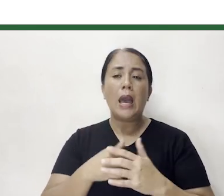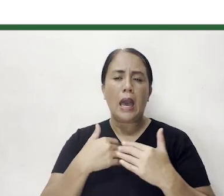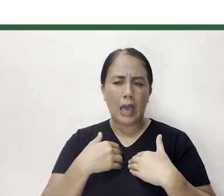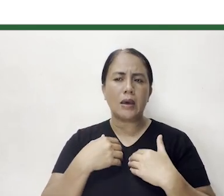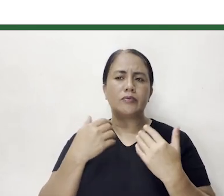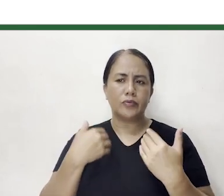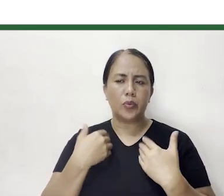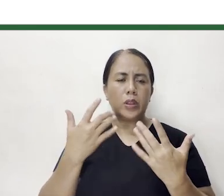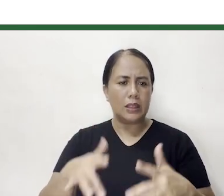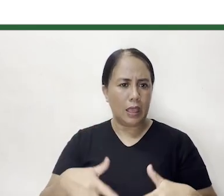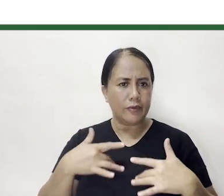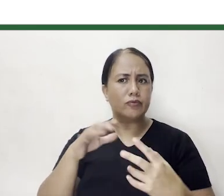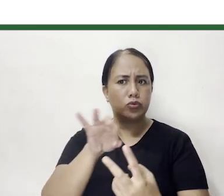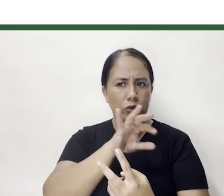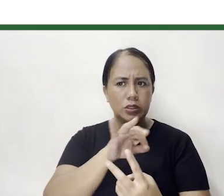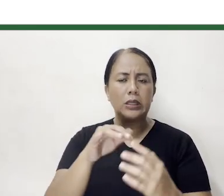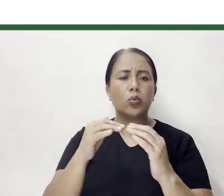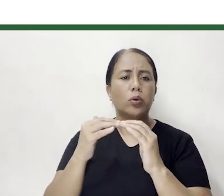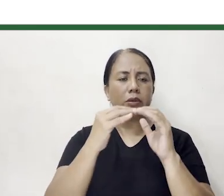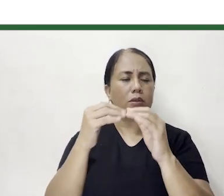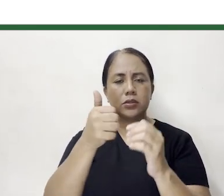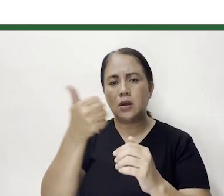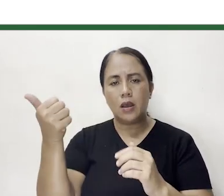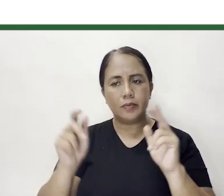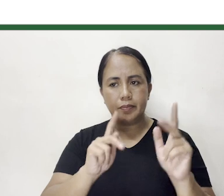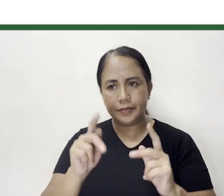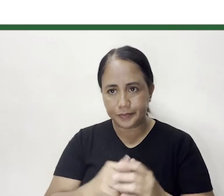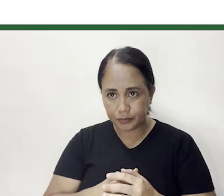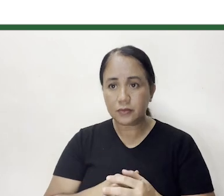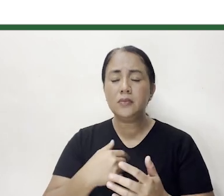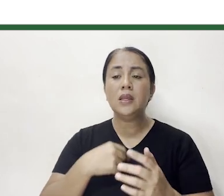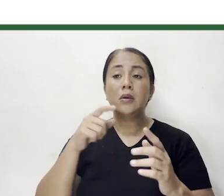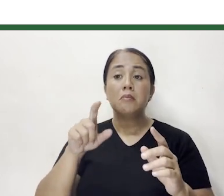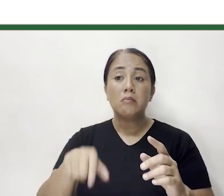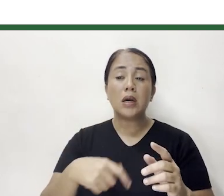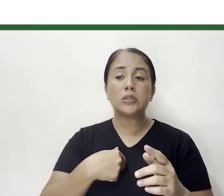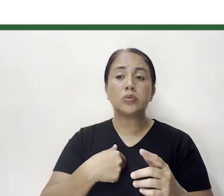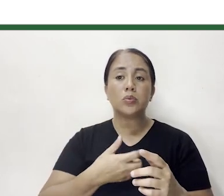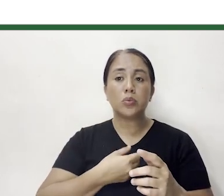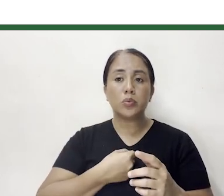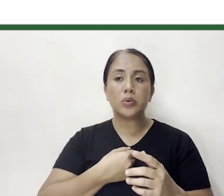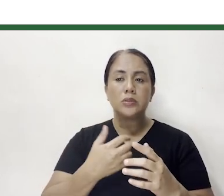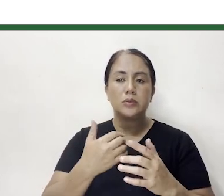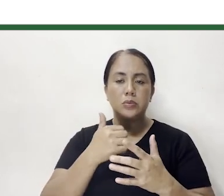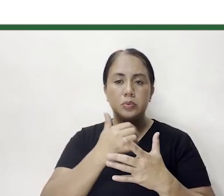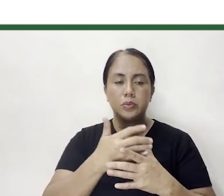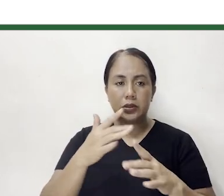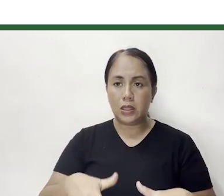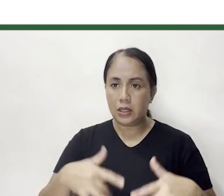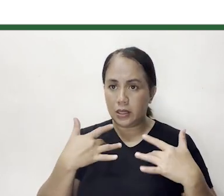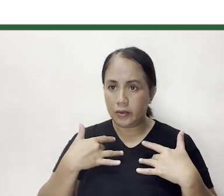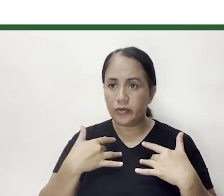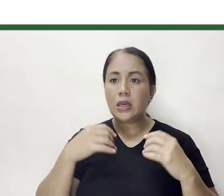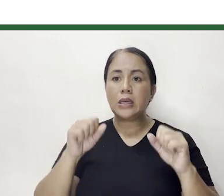with disabilities have reasonable life choices on an equal basis with others, are subjected to minimum interference